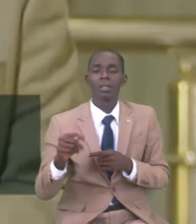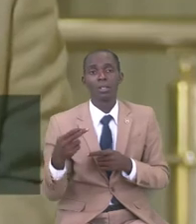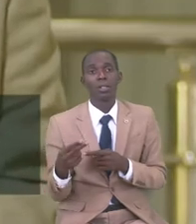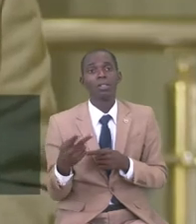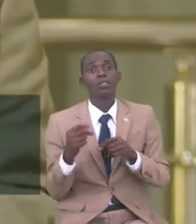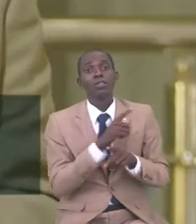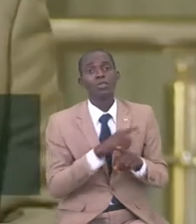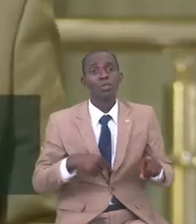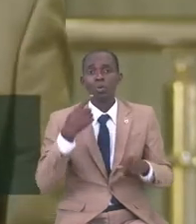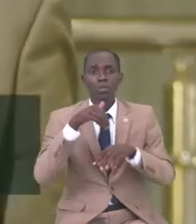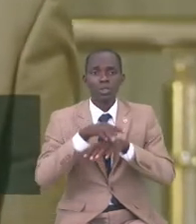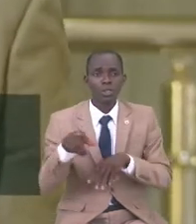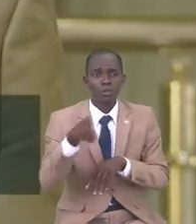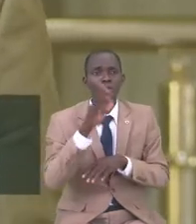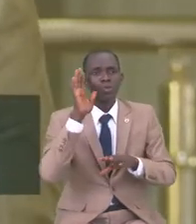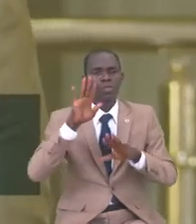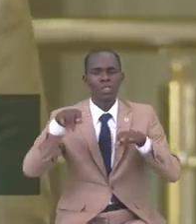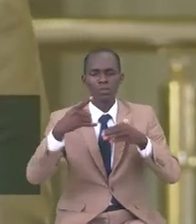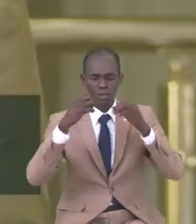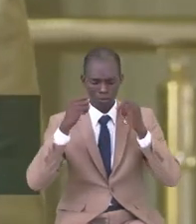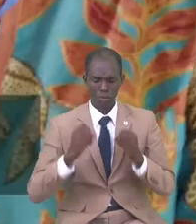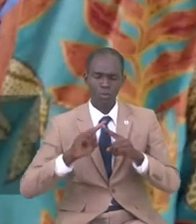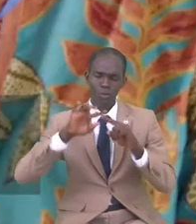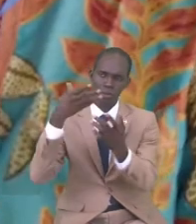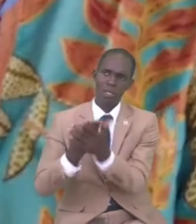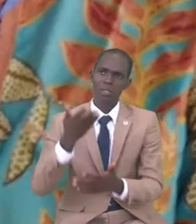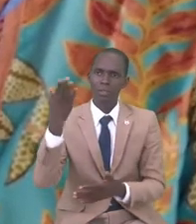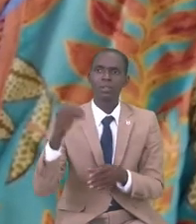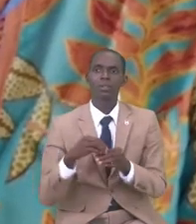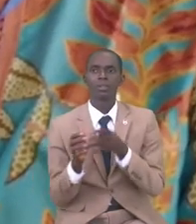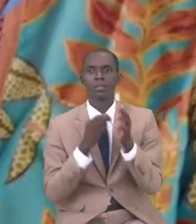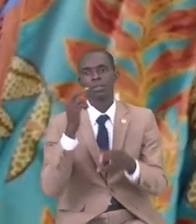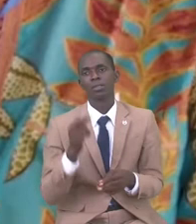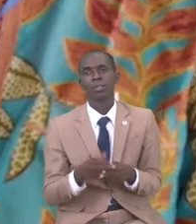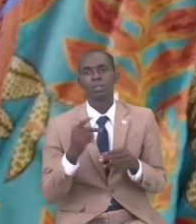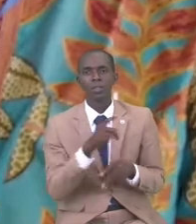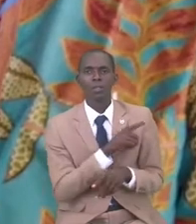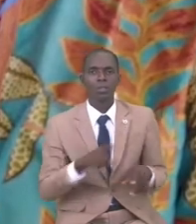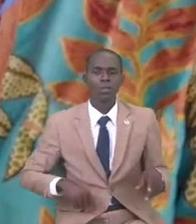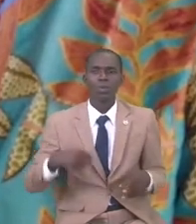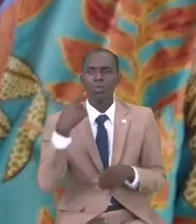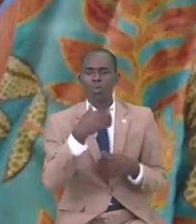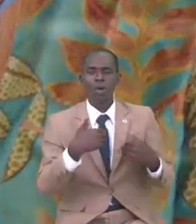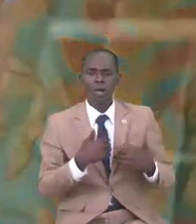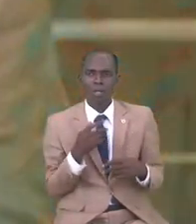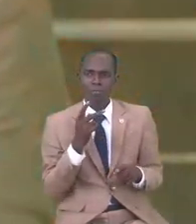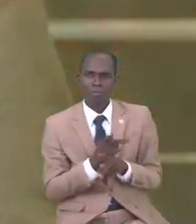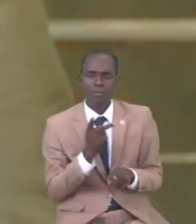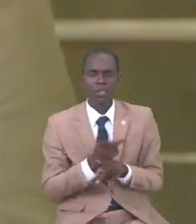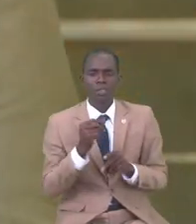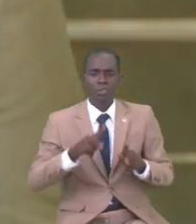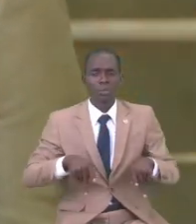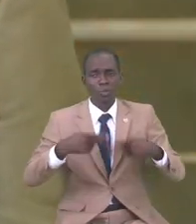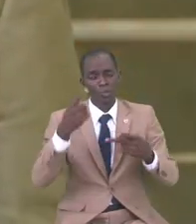you will give you the strength to get there. The Lord who has reserved the provision for you